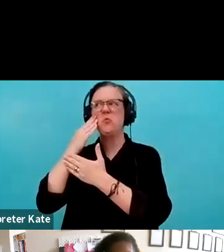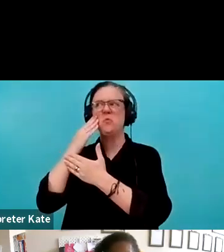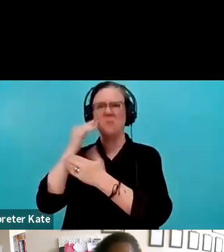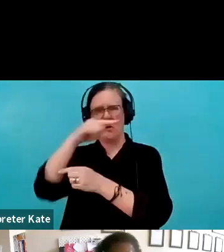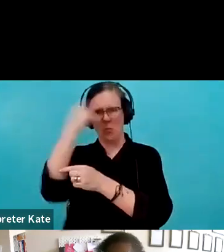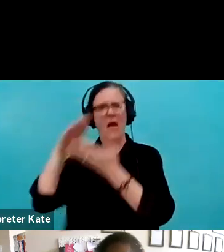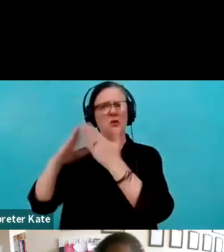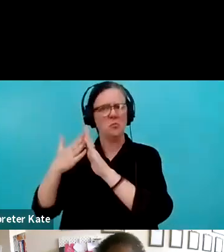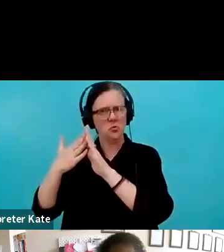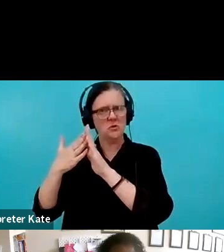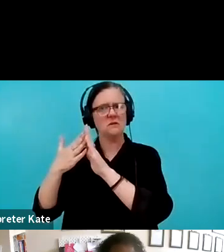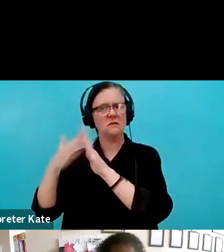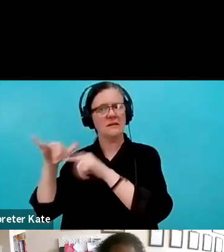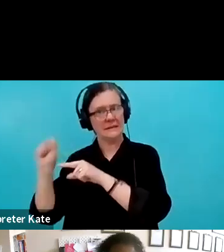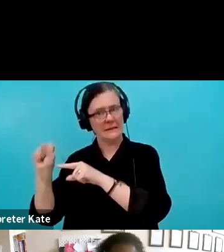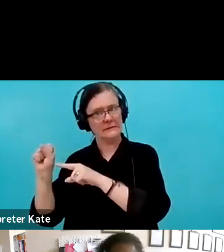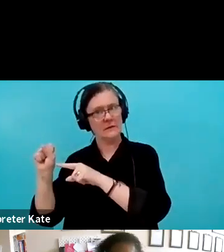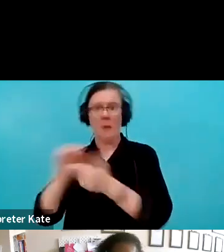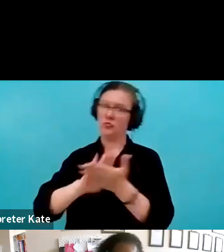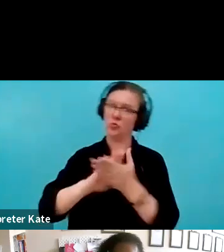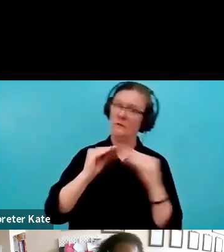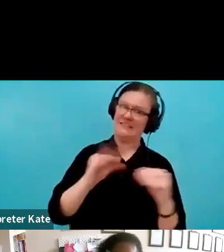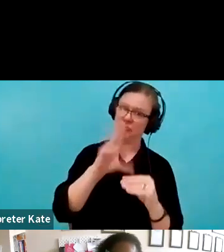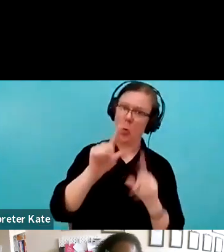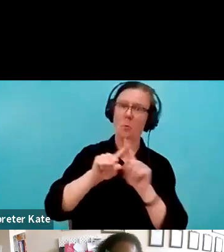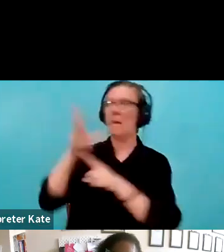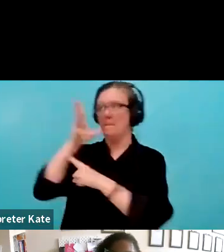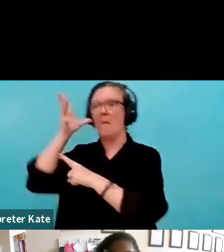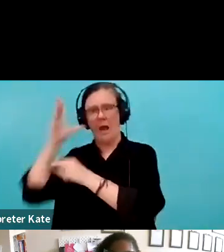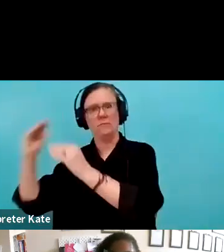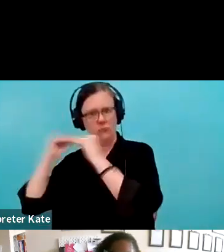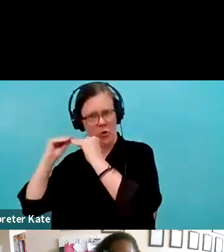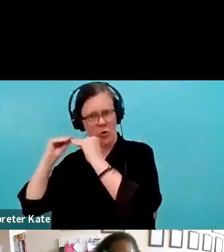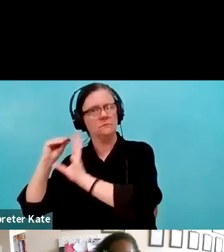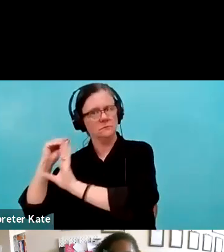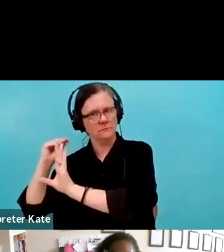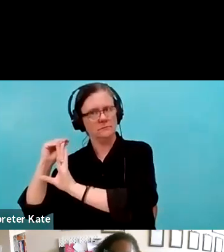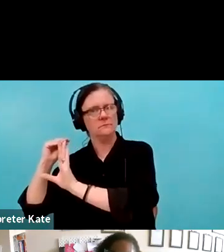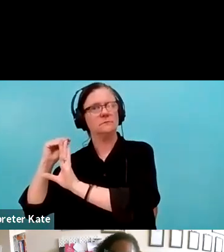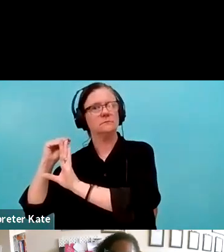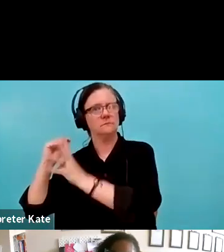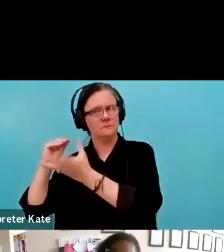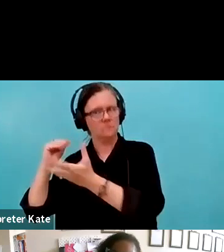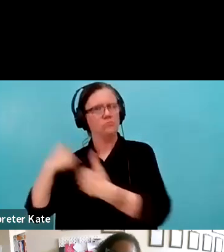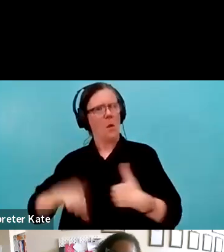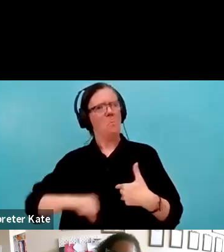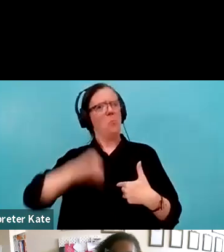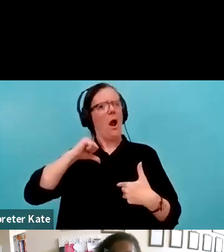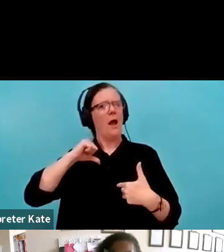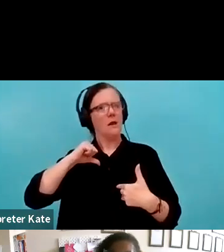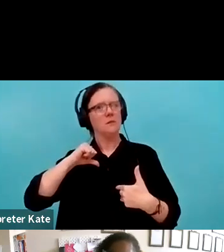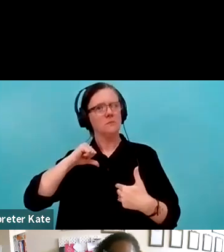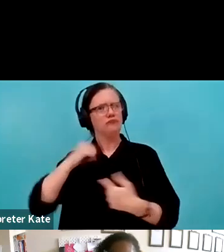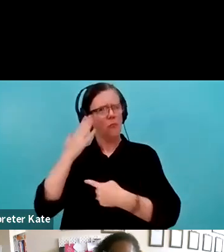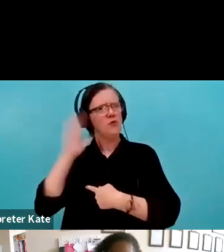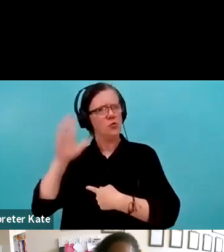Black community, not necessarily because it was taught in school, but because it was taught in my home. And so I had this pride because I